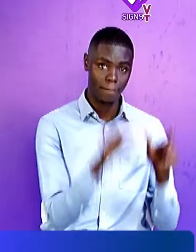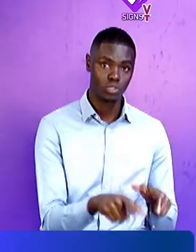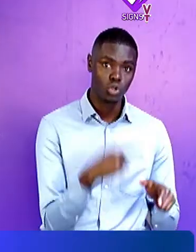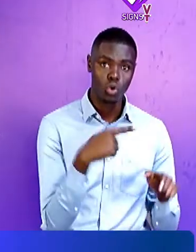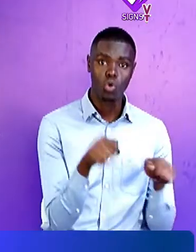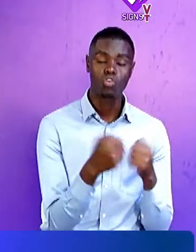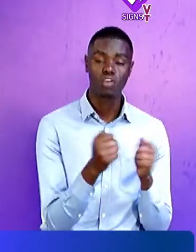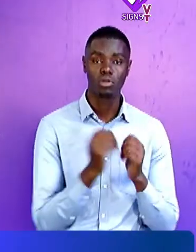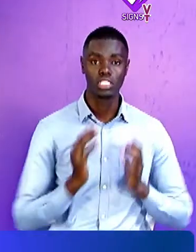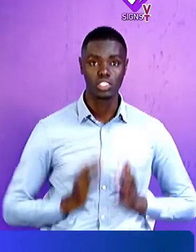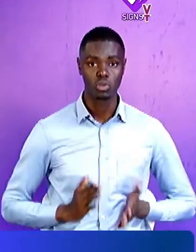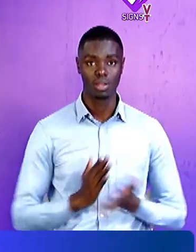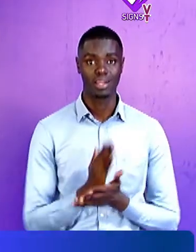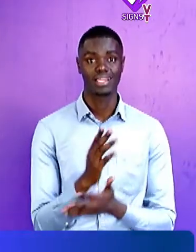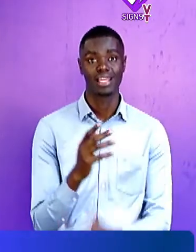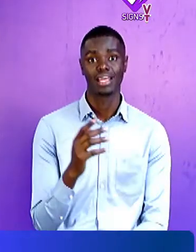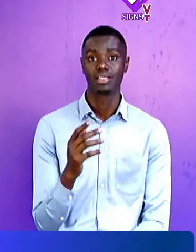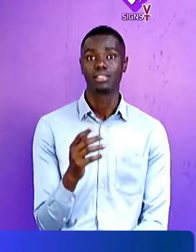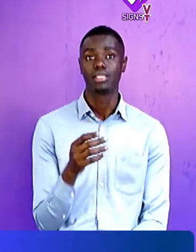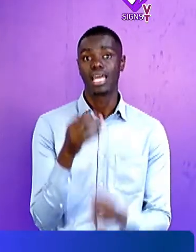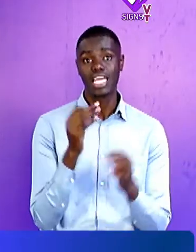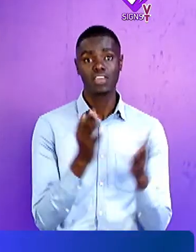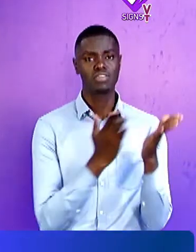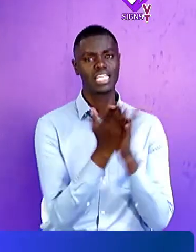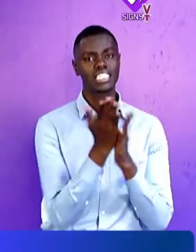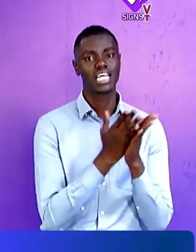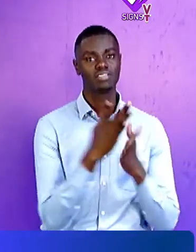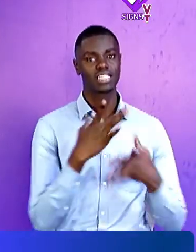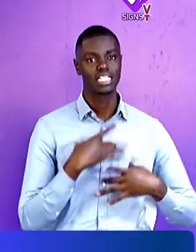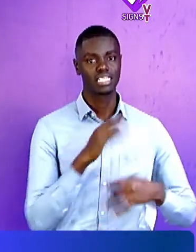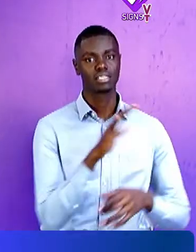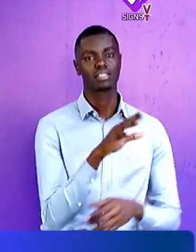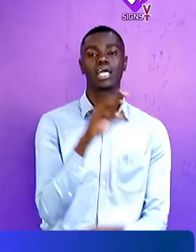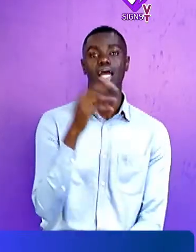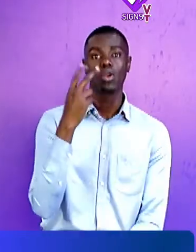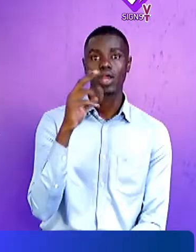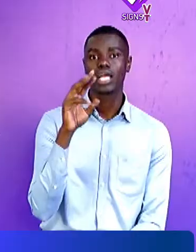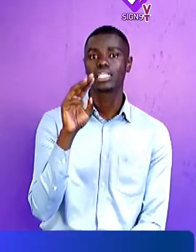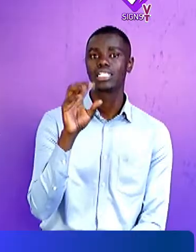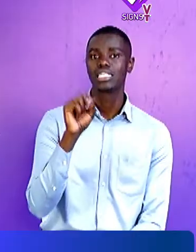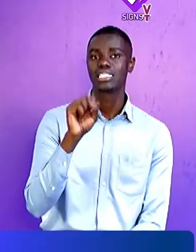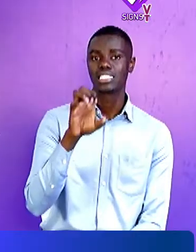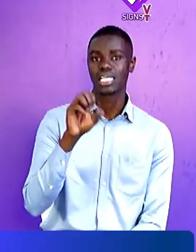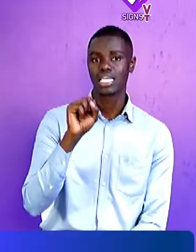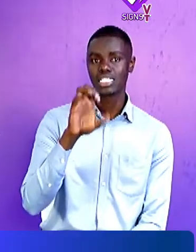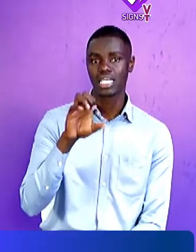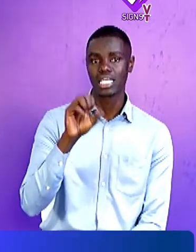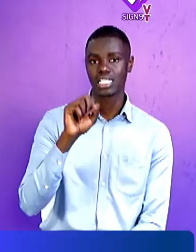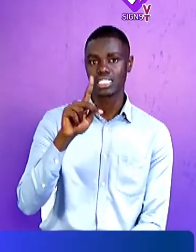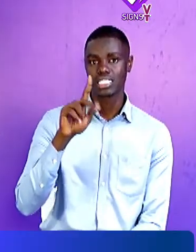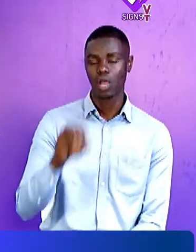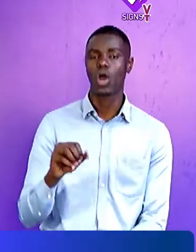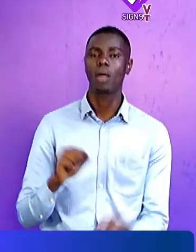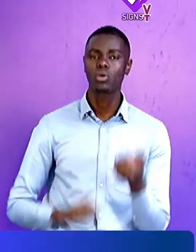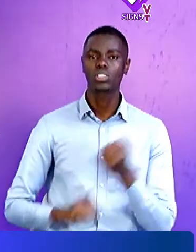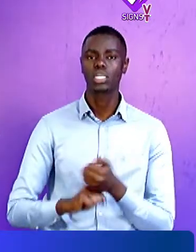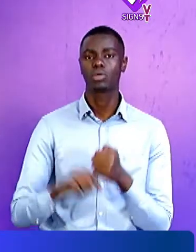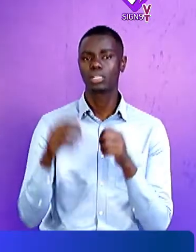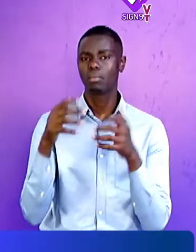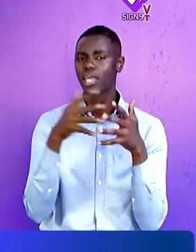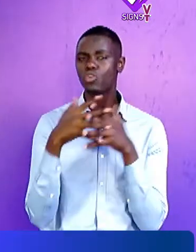human rights. Look at... as long as it serves their interests. Yeah, look at Mobutu Sese Seko. Was supported by the US for the longest time